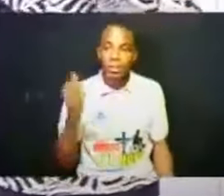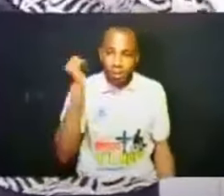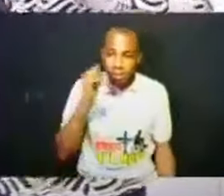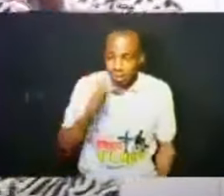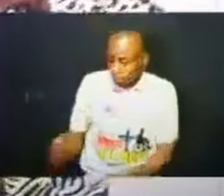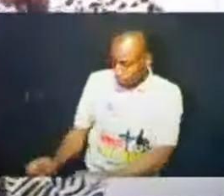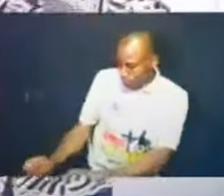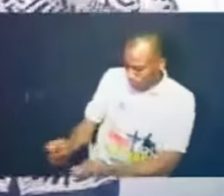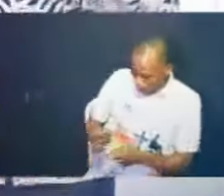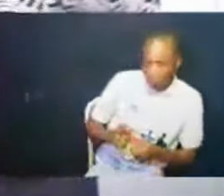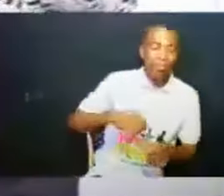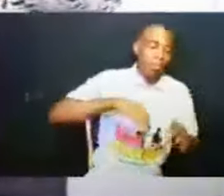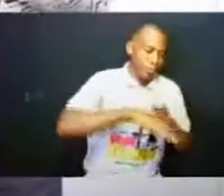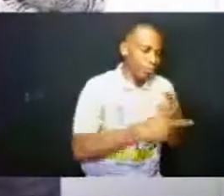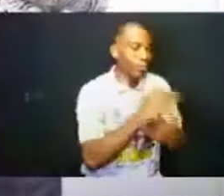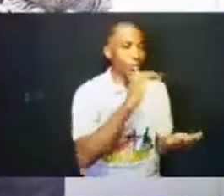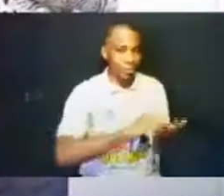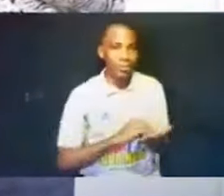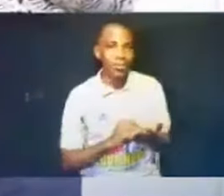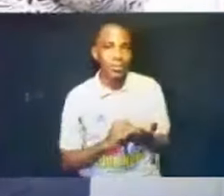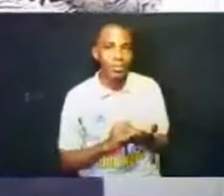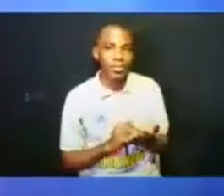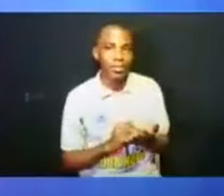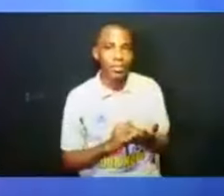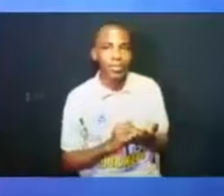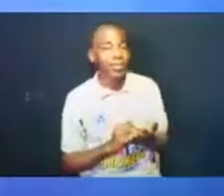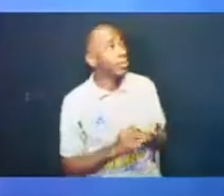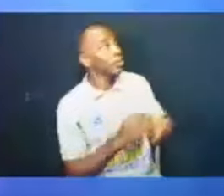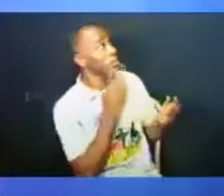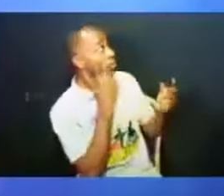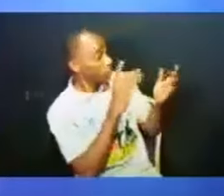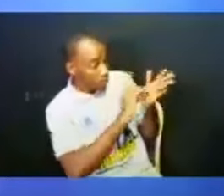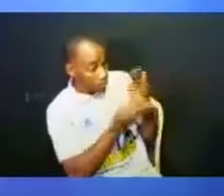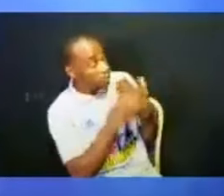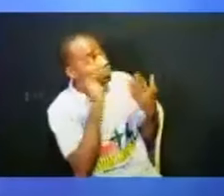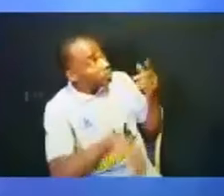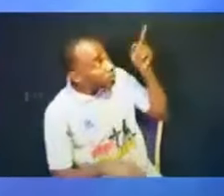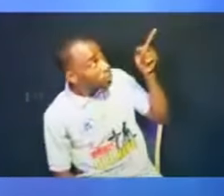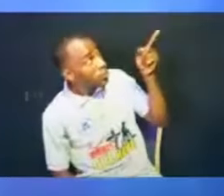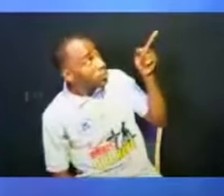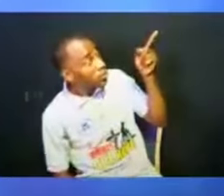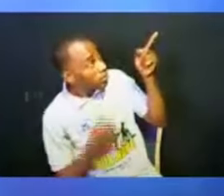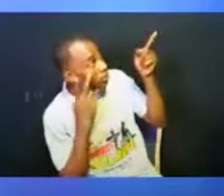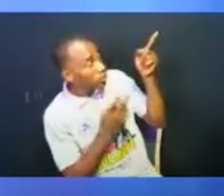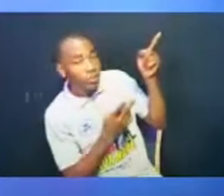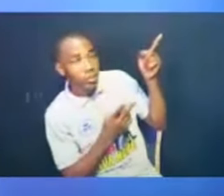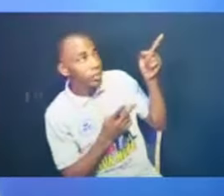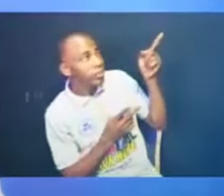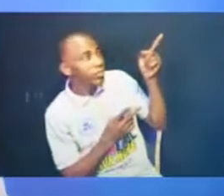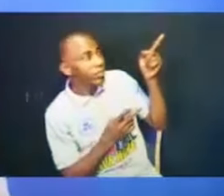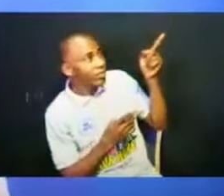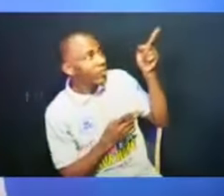in again. And I signed me bear with you. We seen this date. So when was that date we? And she tell